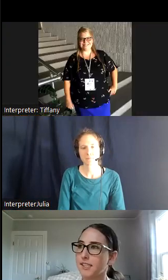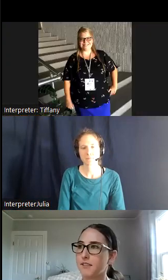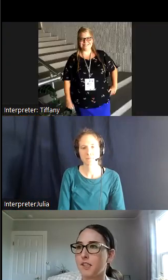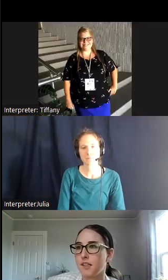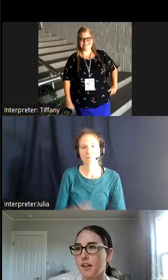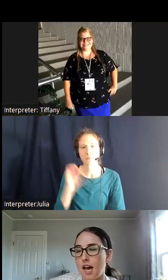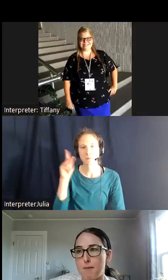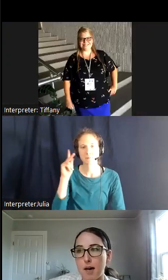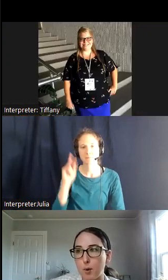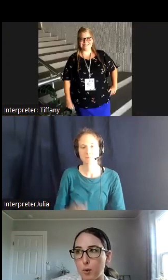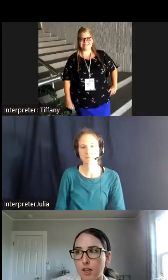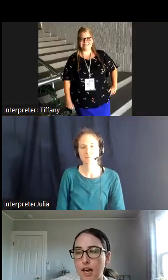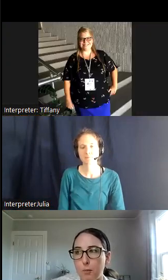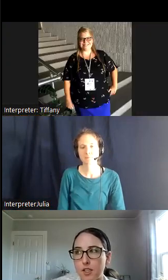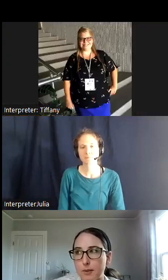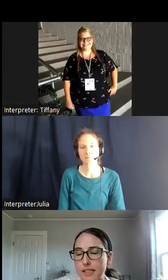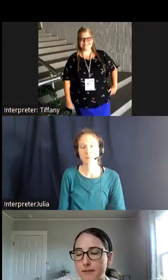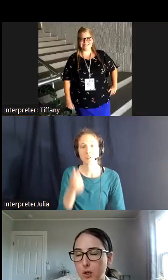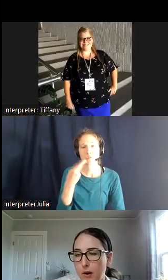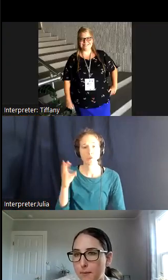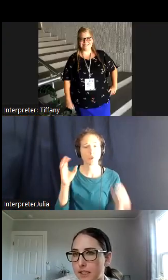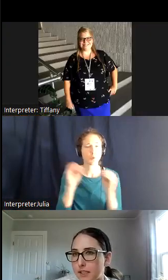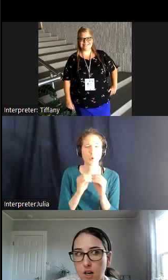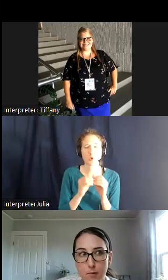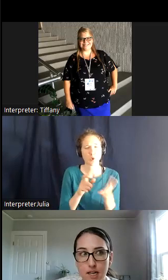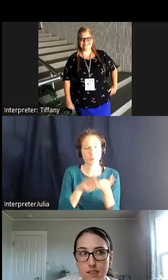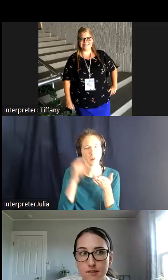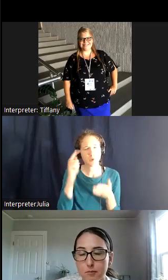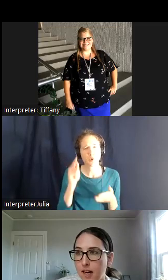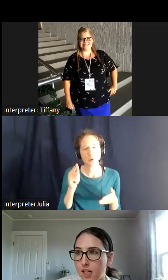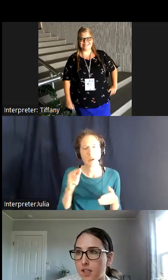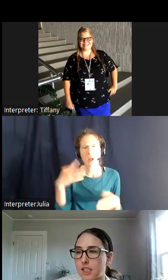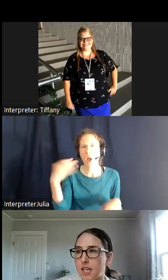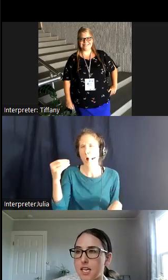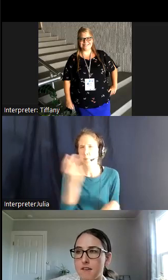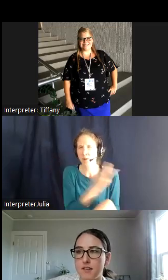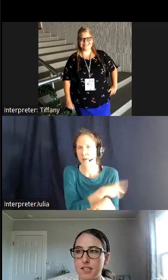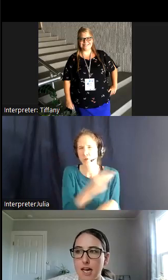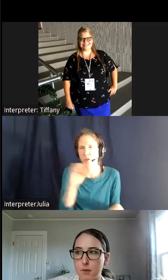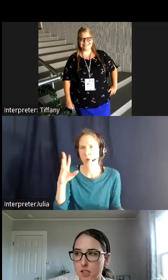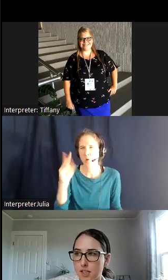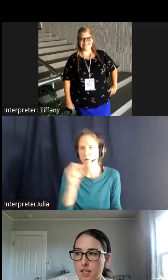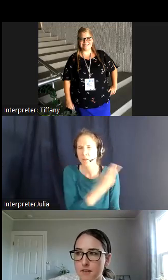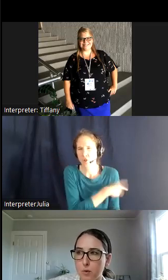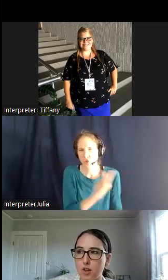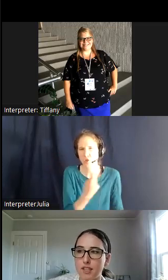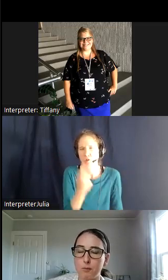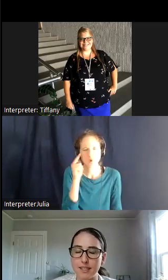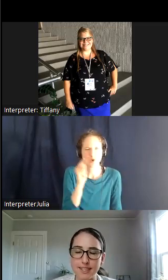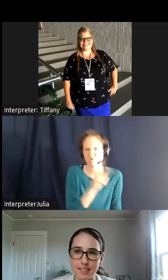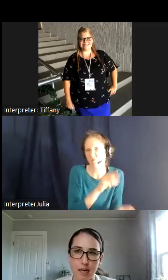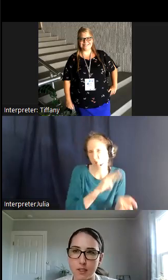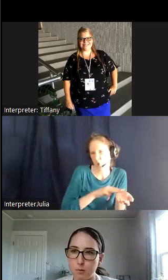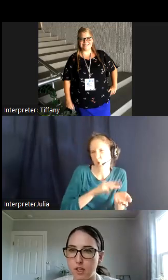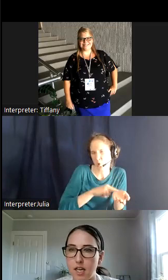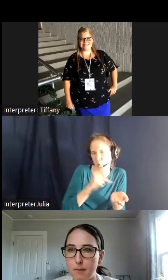All right. A couple more outpatient specific requirements for comprehensive providers. If an established individual, and when